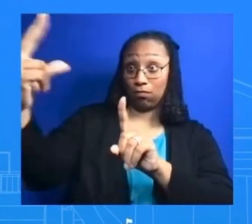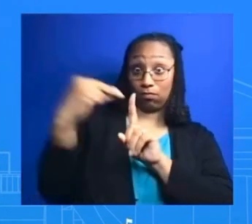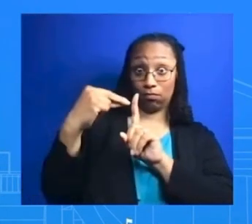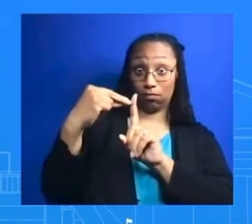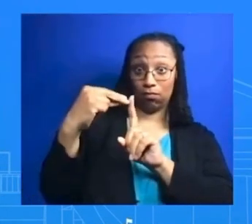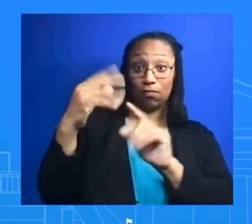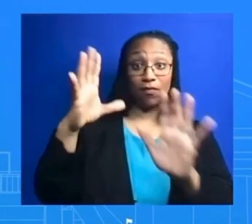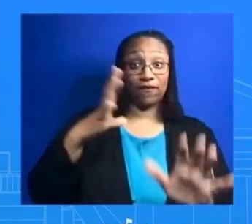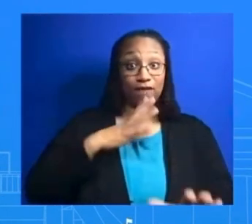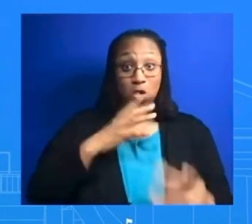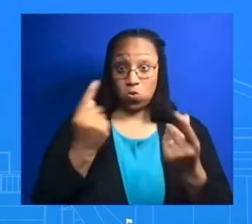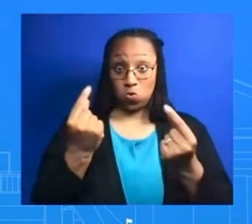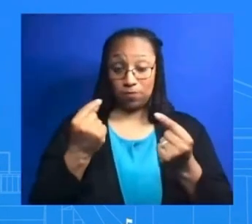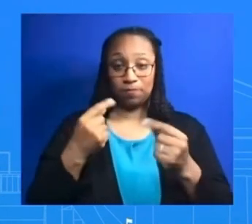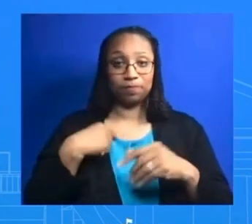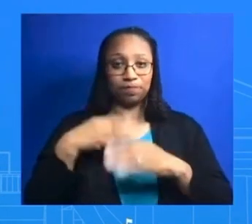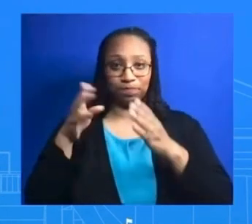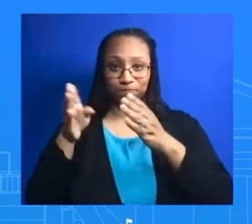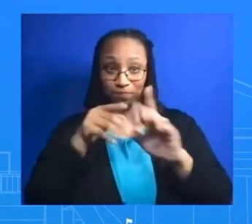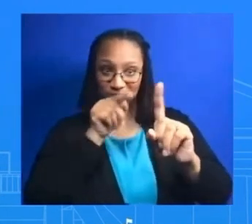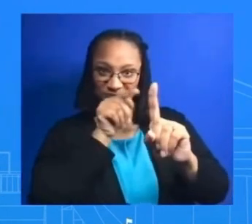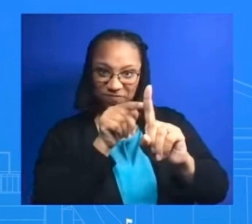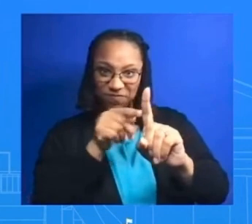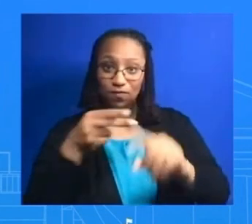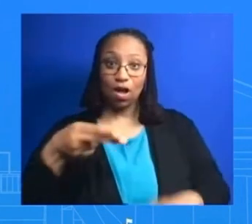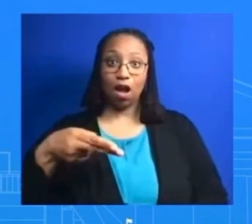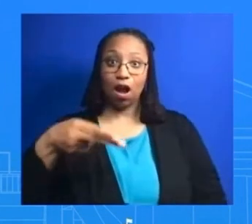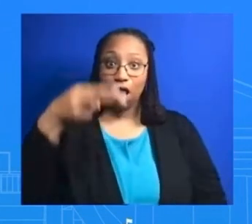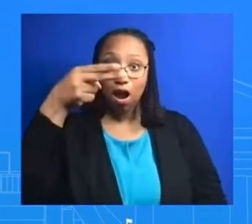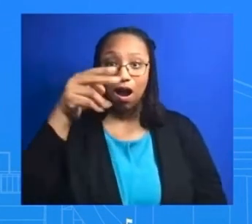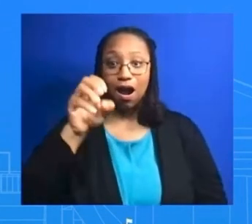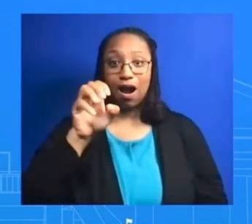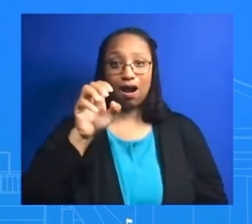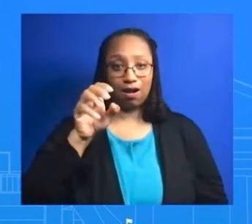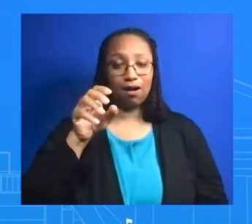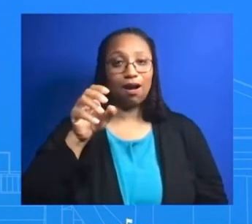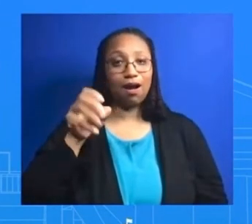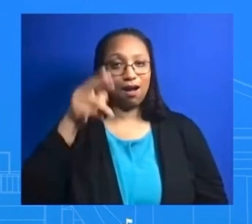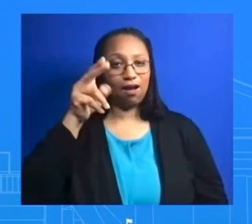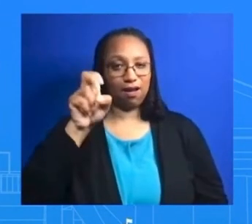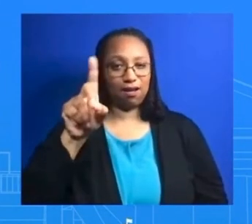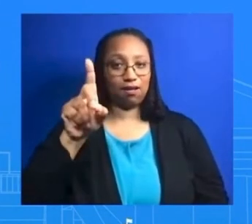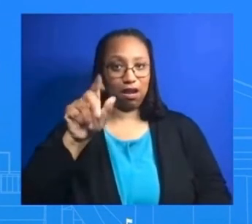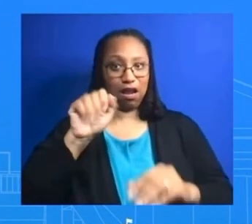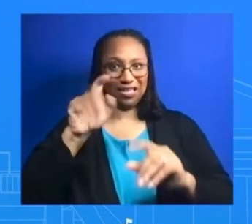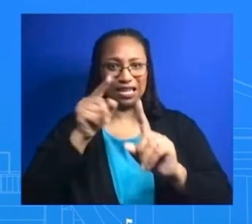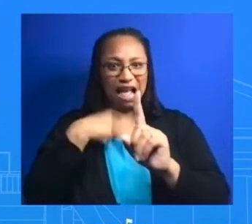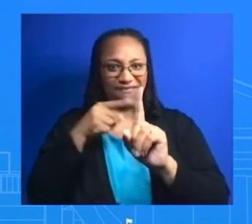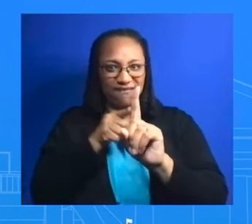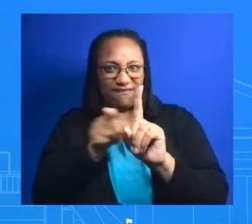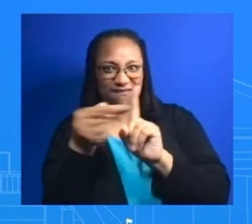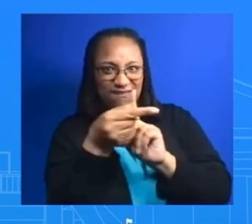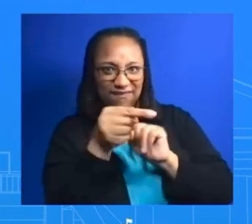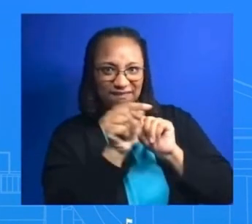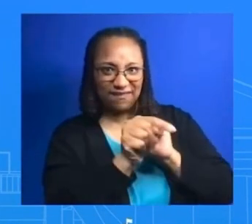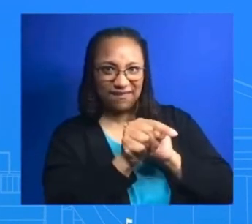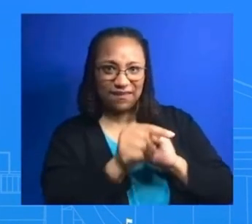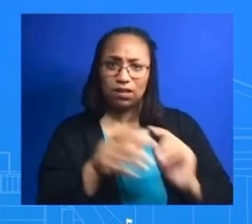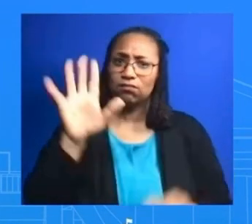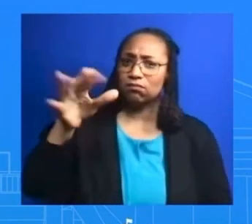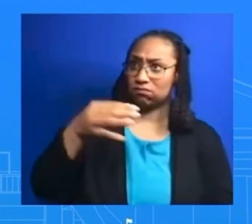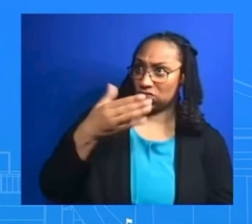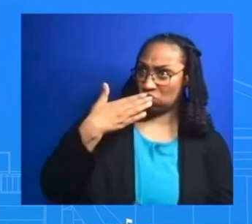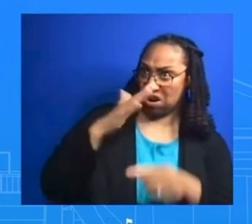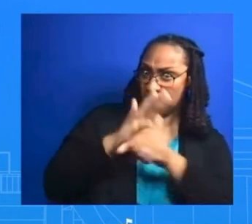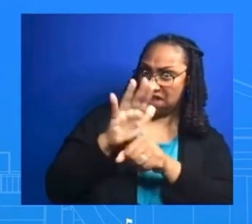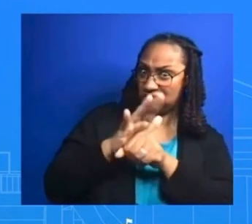we're going to use that pathway. But if you think that's a better way to do it, why didn't you just use that in the first place? We believe that the HEROES Act pathway was quicker,